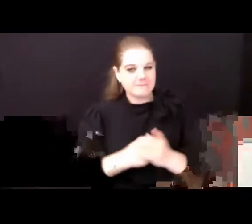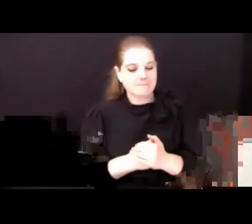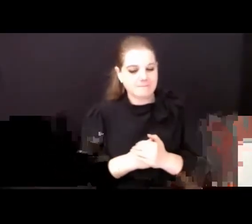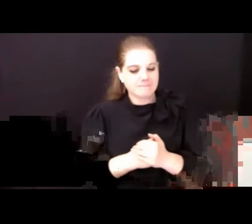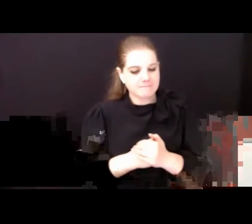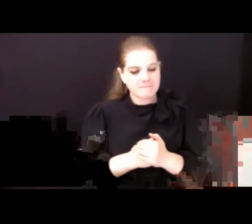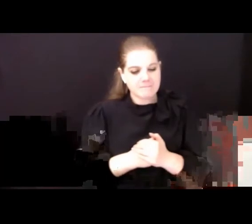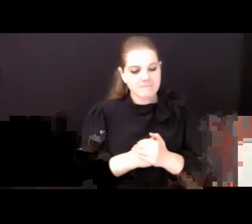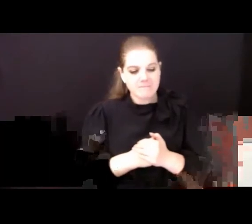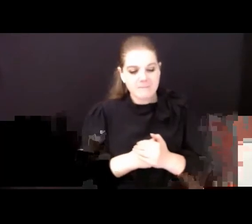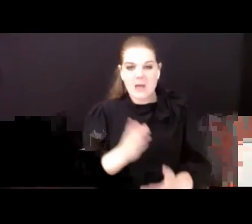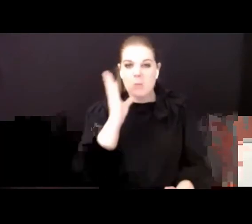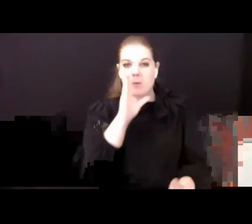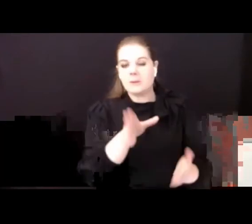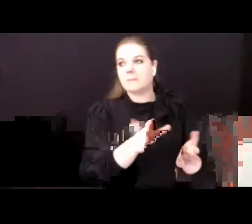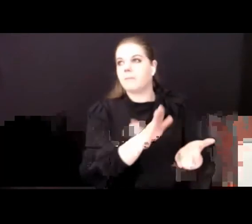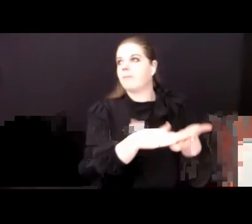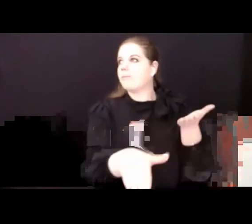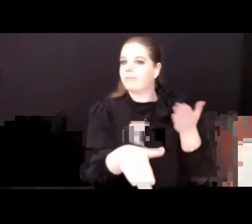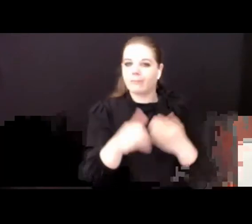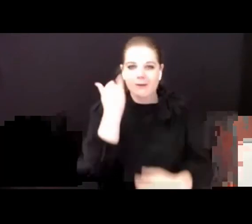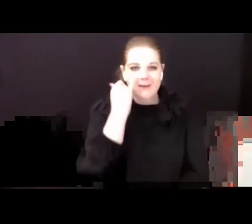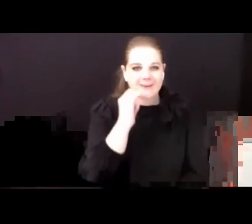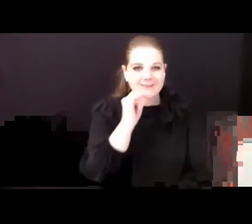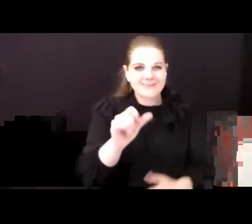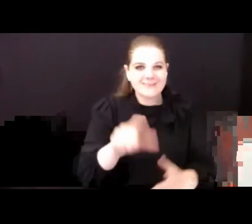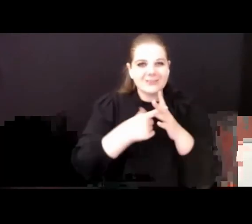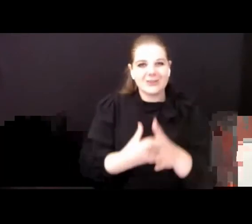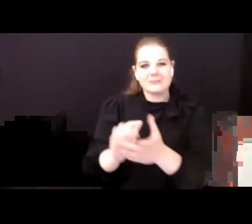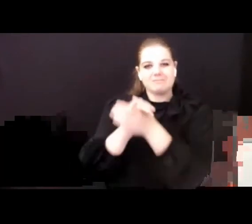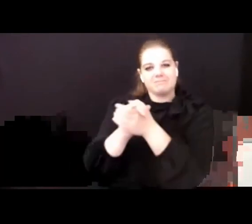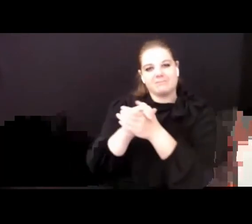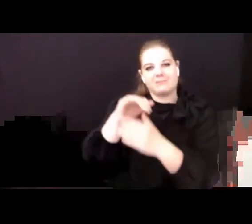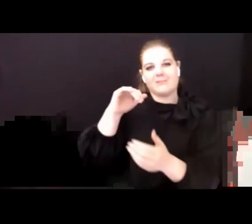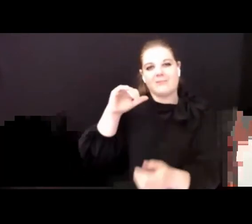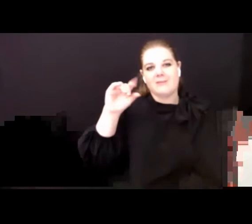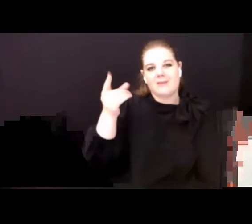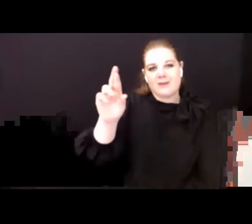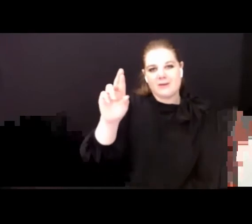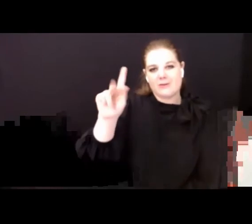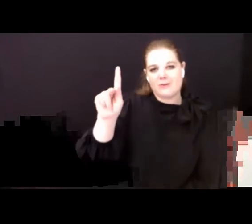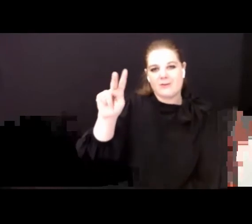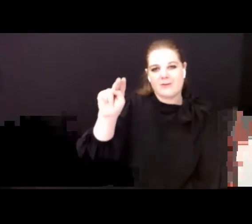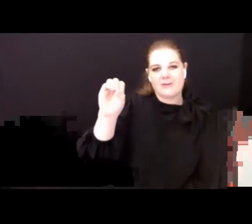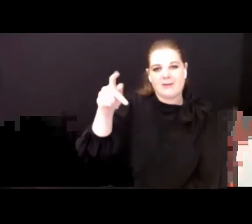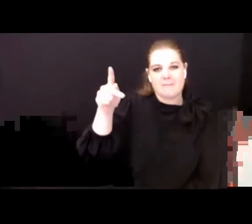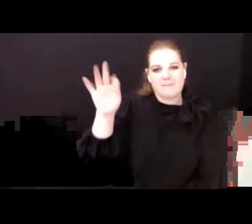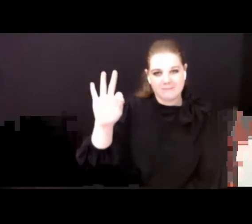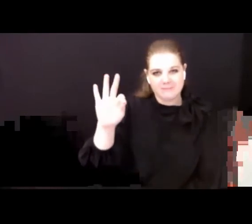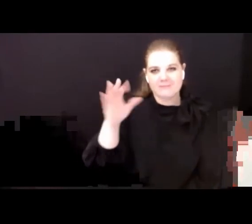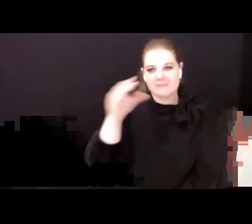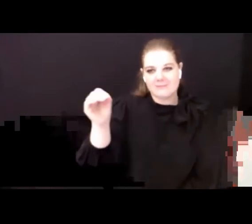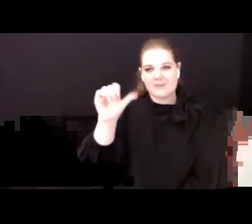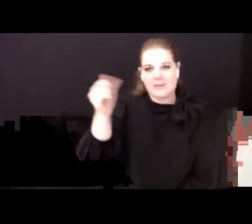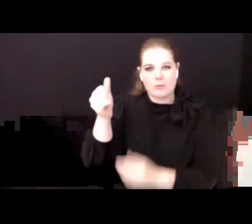if I didn't start by congratulating you, Dr. Knopf, and the organizers, many of whom were students, in this brilliant